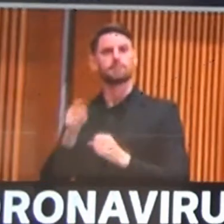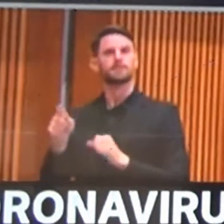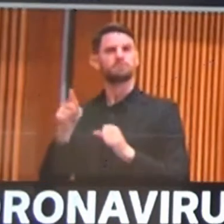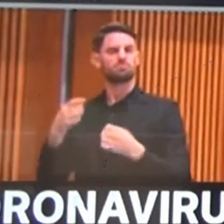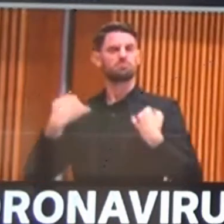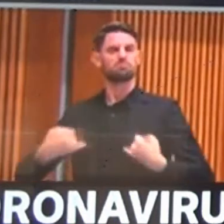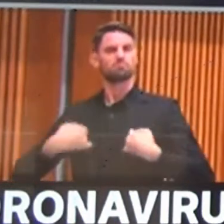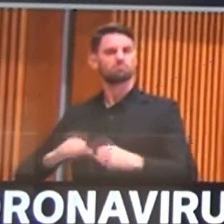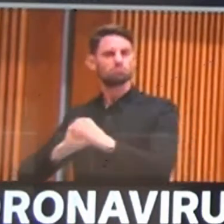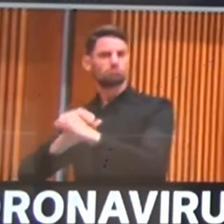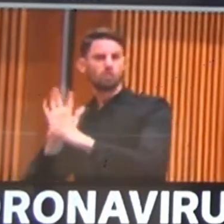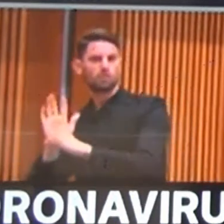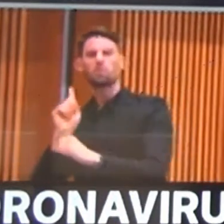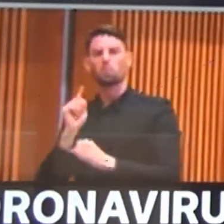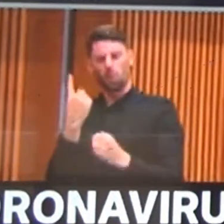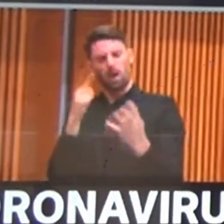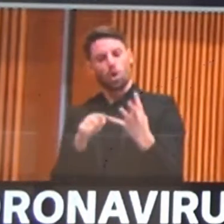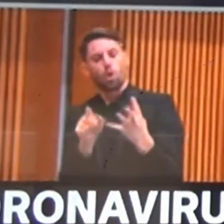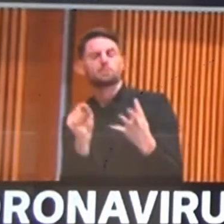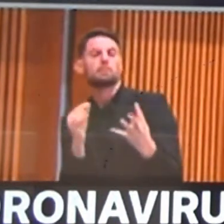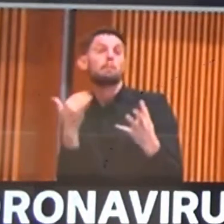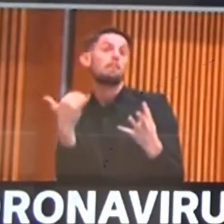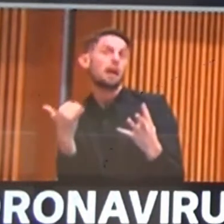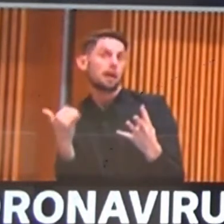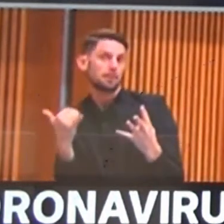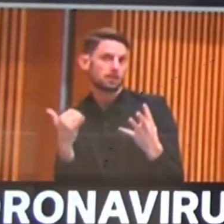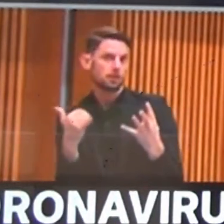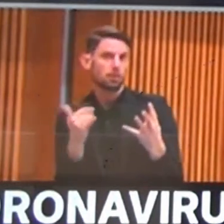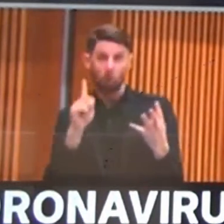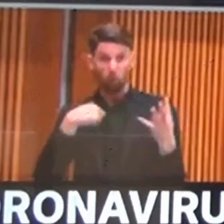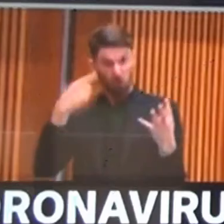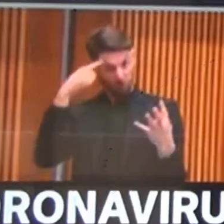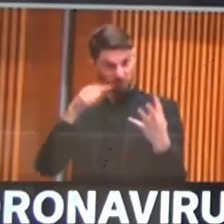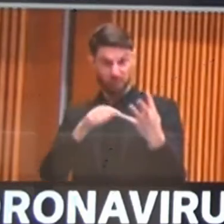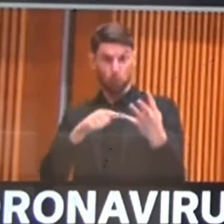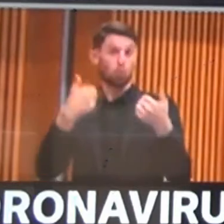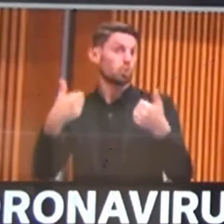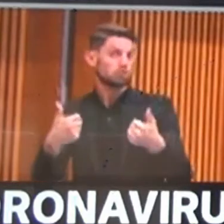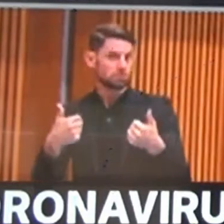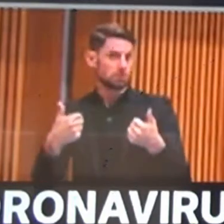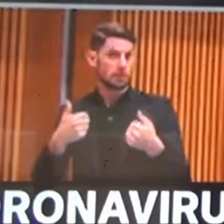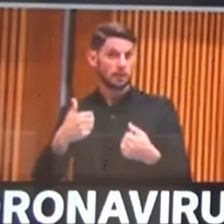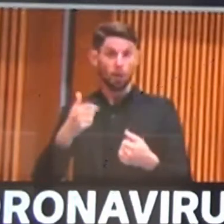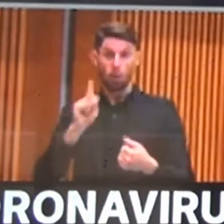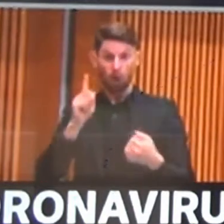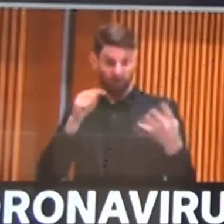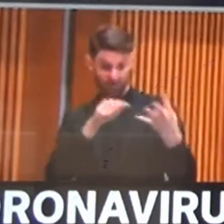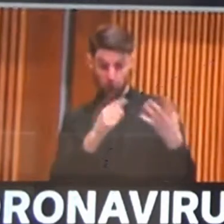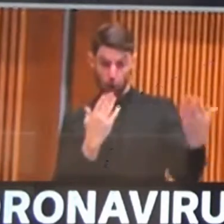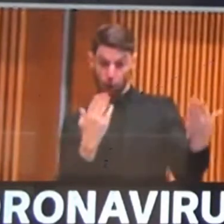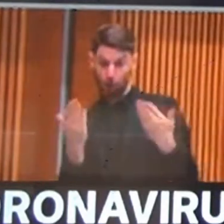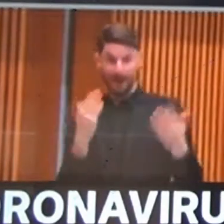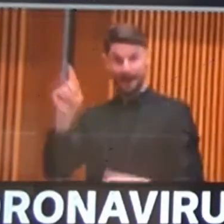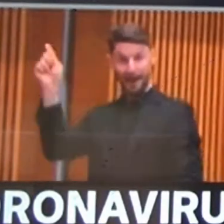and that was, in the early stages, what might have appeared the best case. It's now well